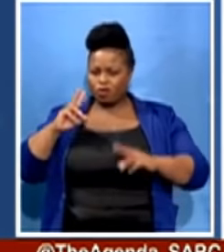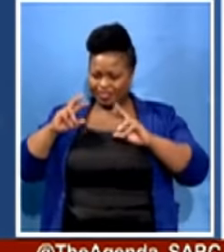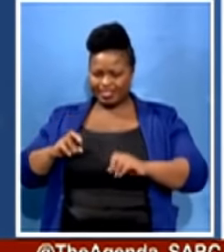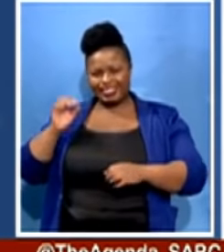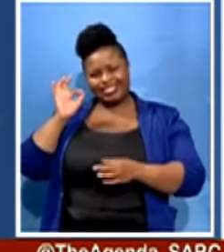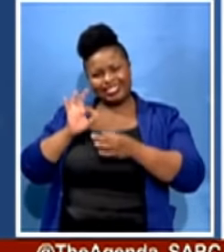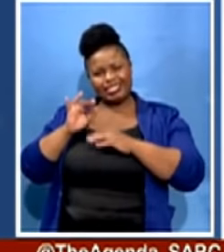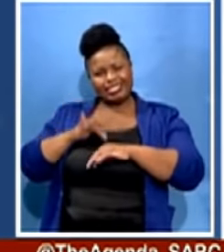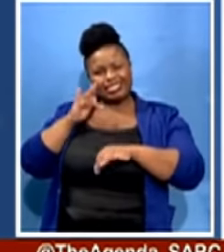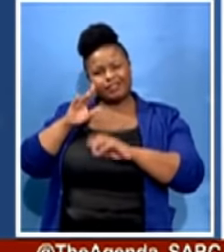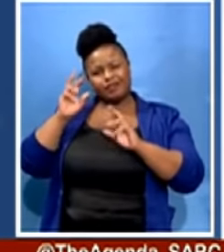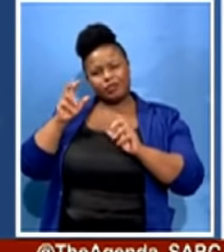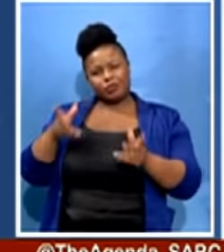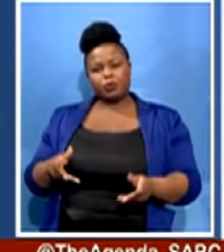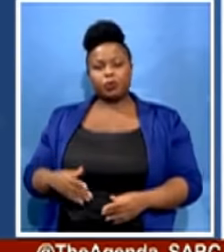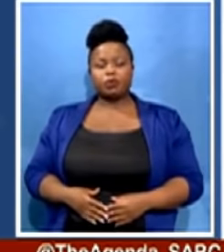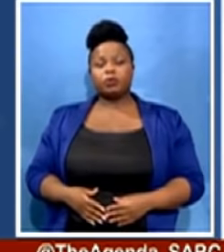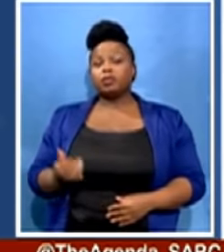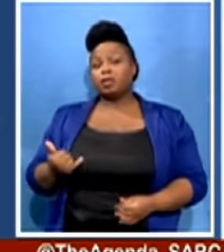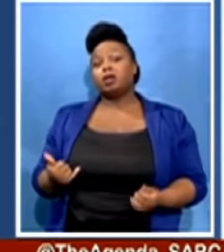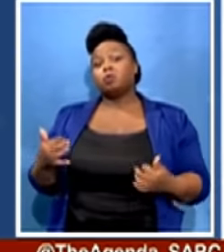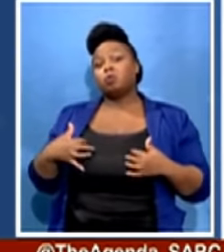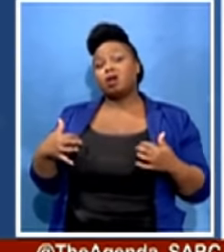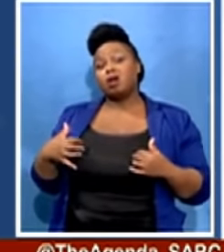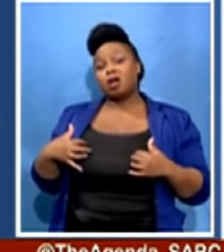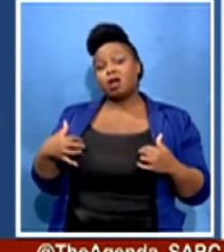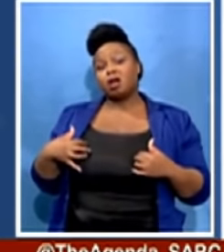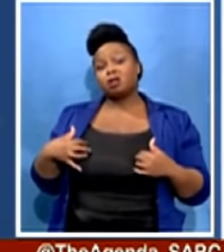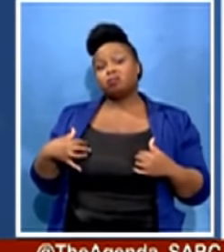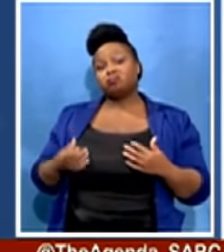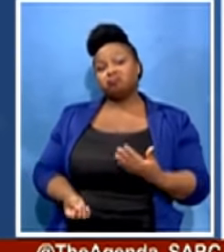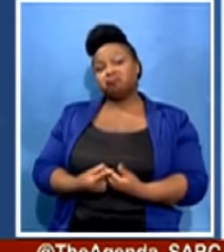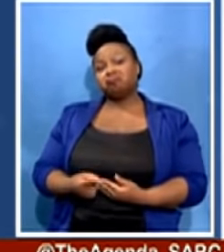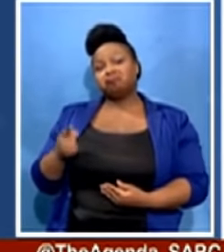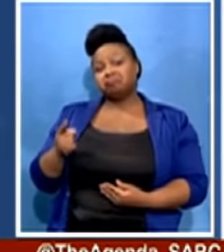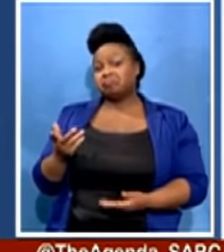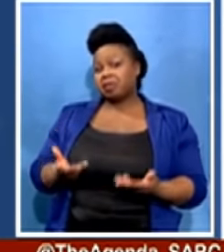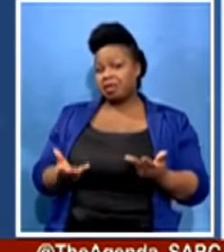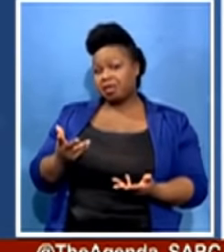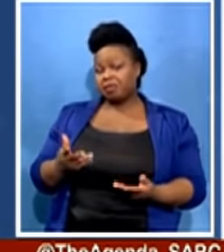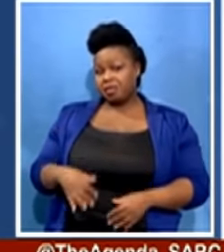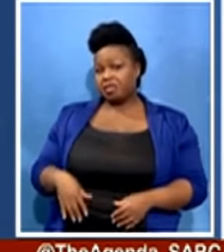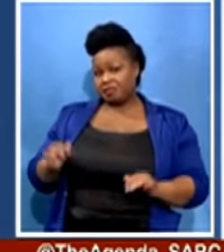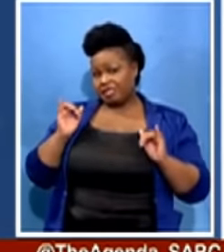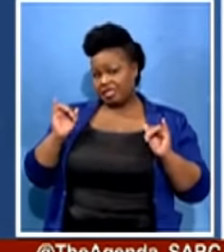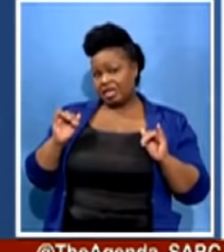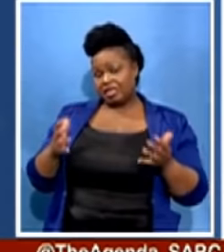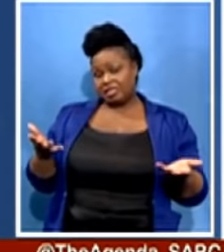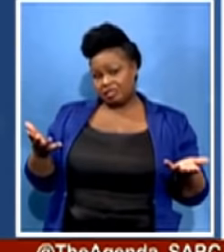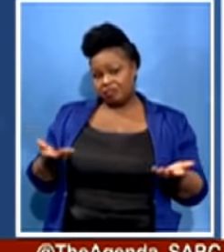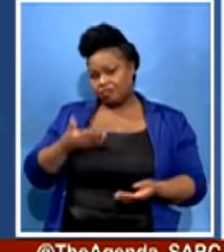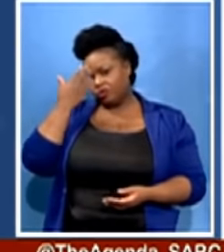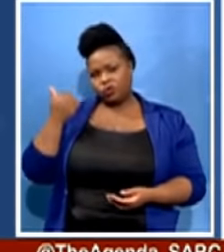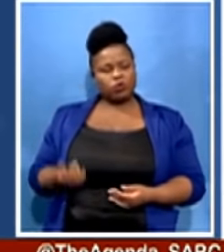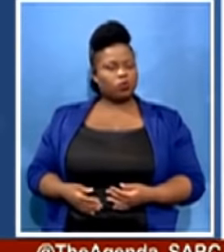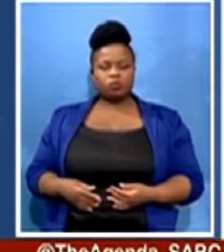we're beginning to worry about whether this could be more serious than it is. We just don't know. And we're leaving no